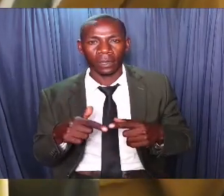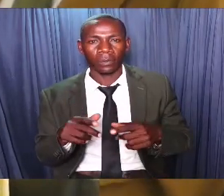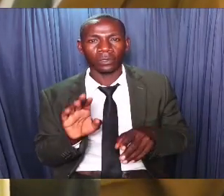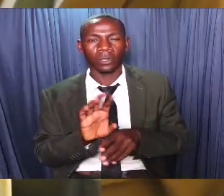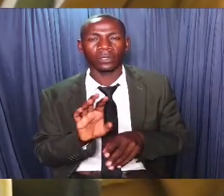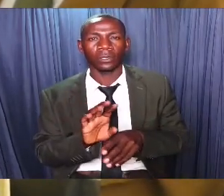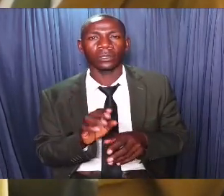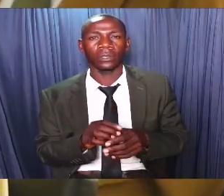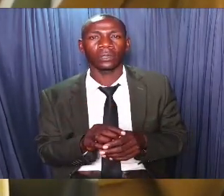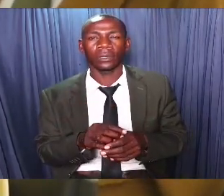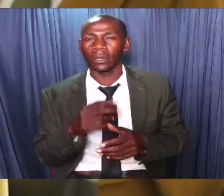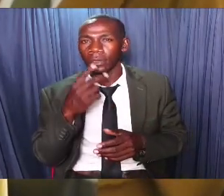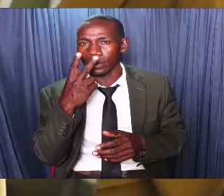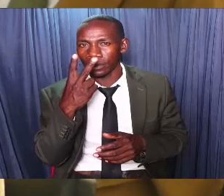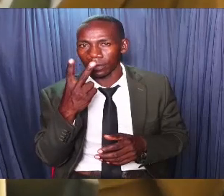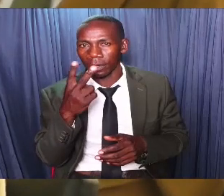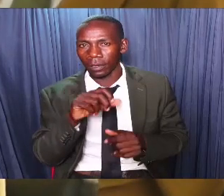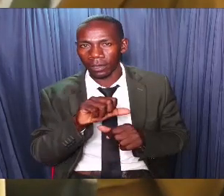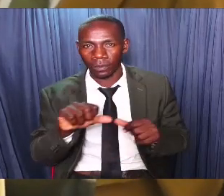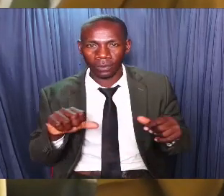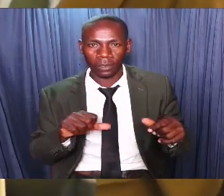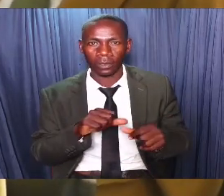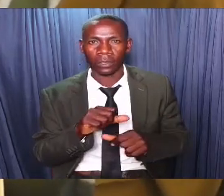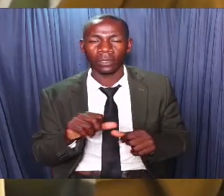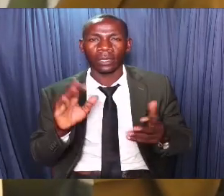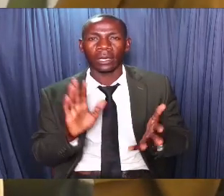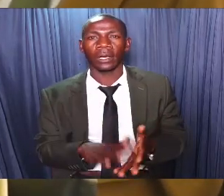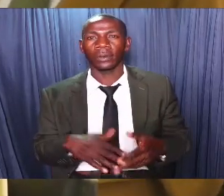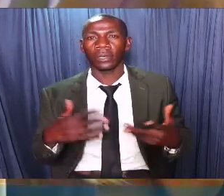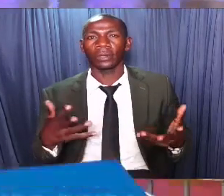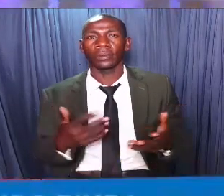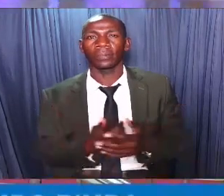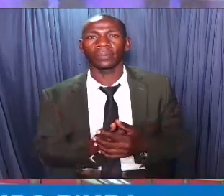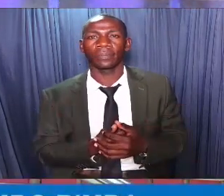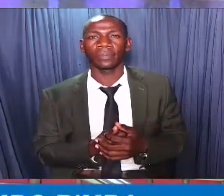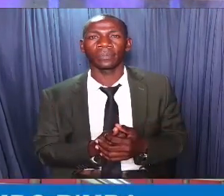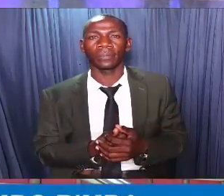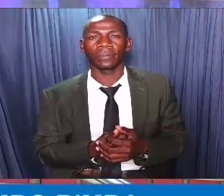is coming to church. Sasa nikaangalia. So I looked around. Hallelujah. Hallelujah.